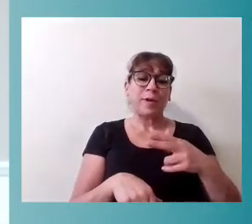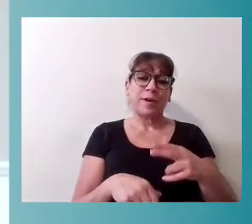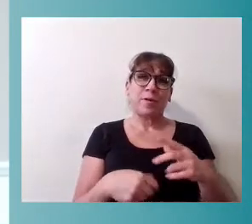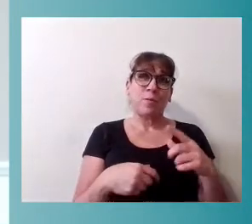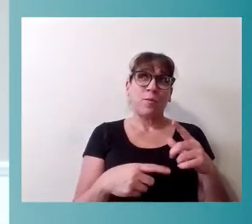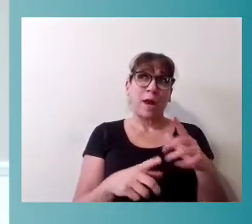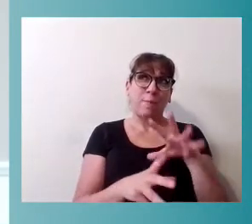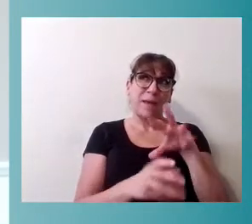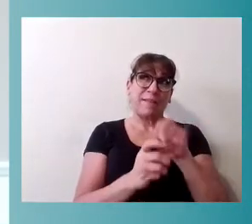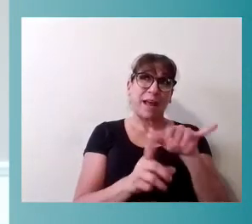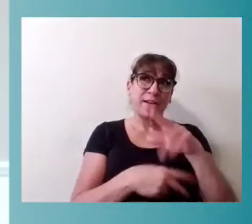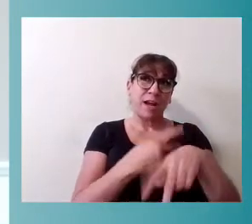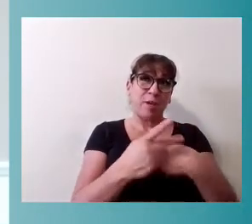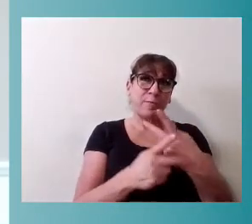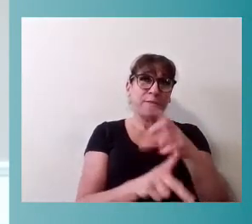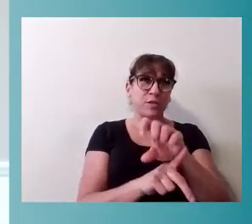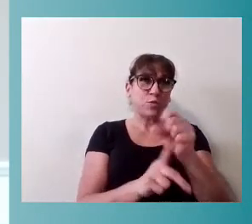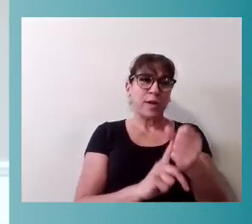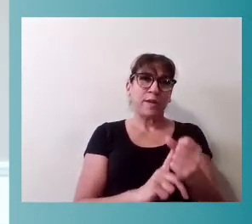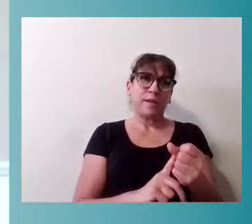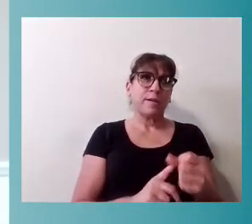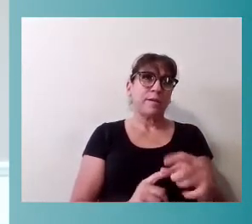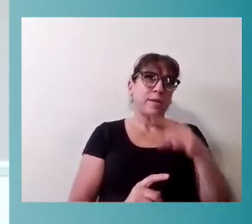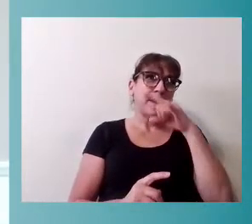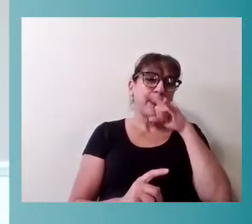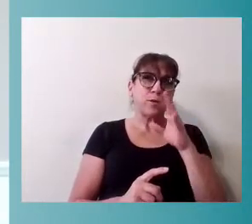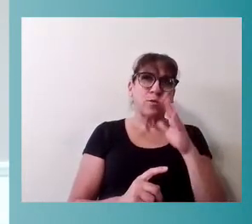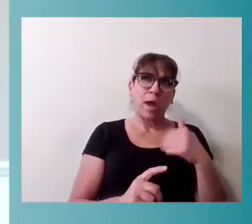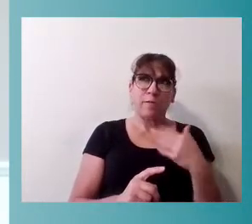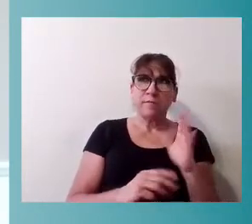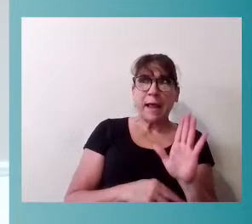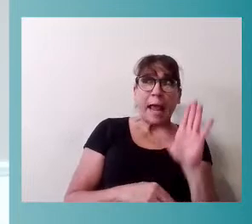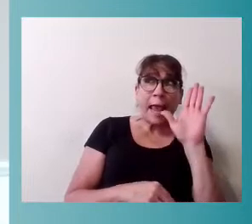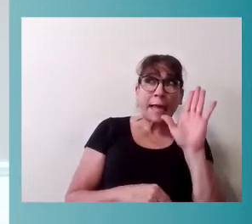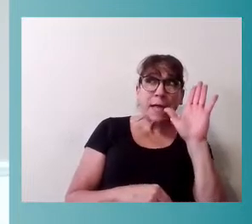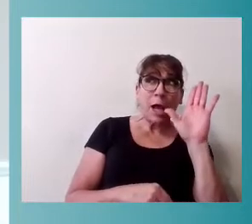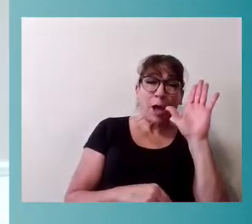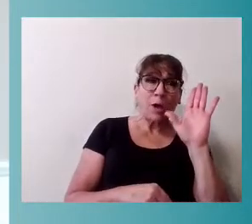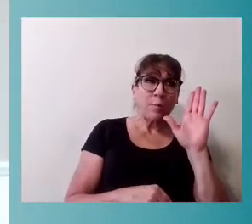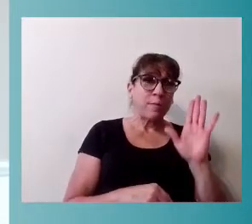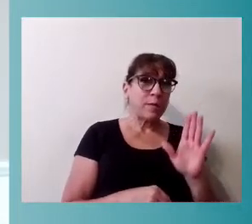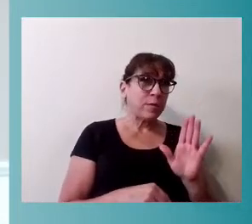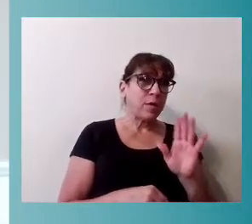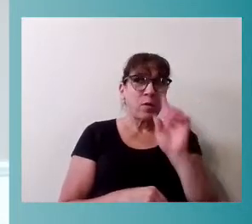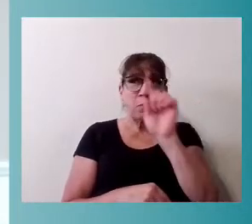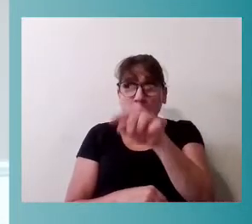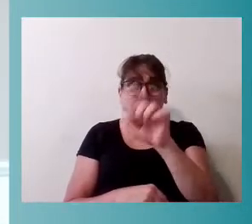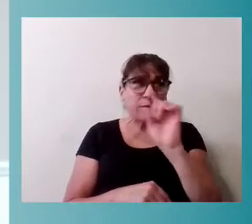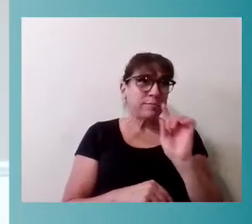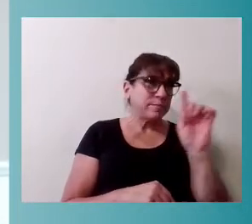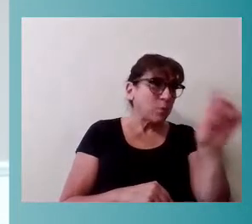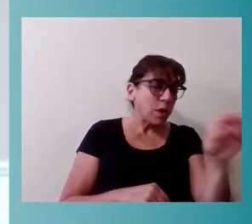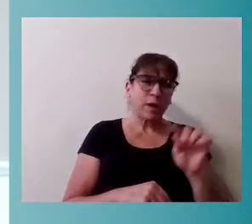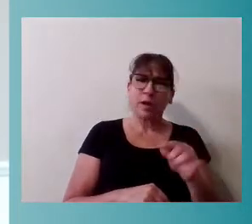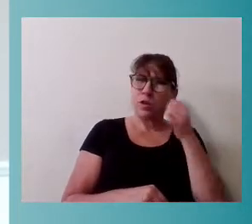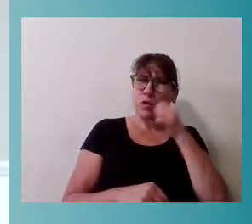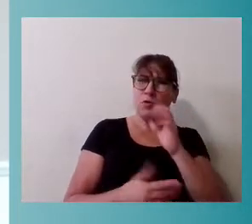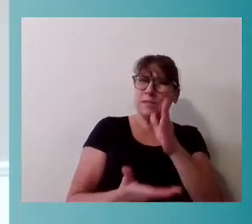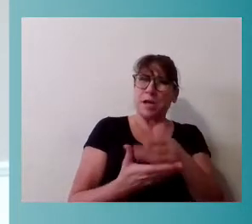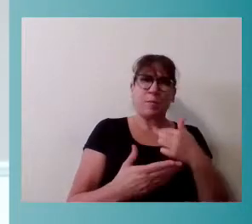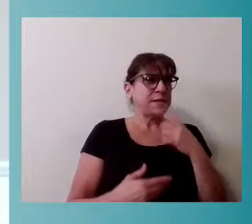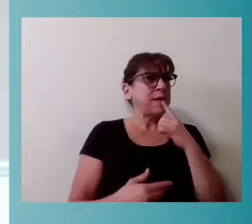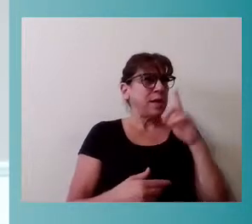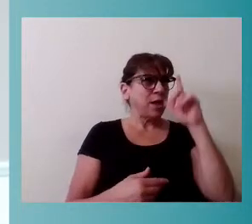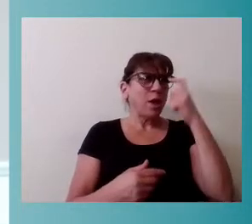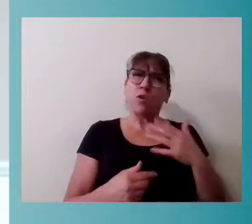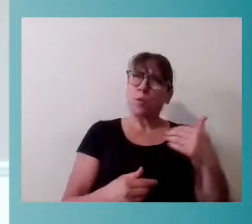a situation like that, the kids they'll have their hand up, and I'll go to one and I'll go to the other. A little girl stopped me and she said, "Governor,